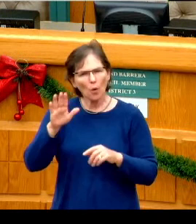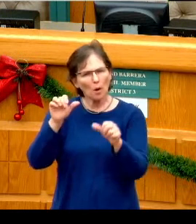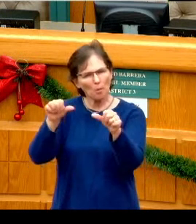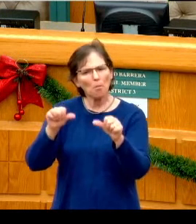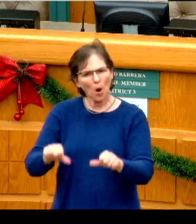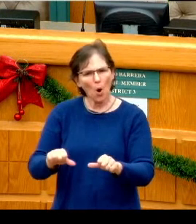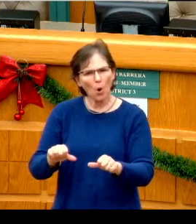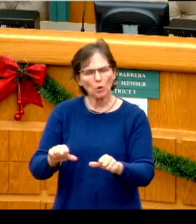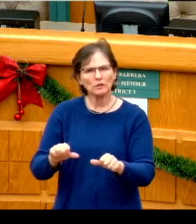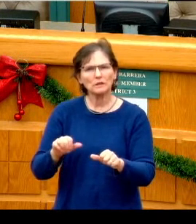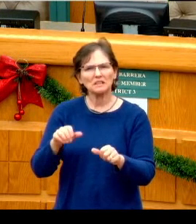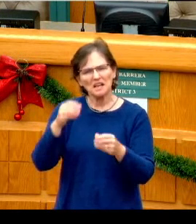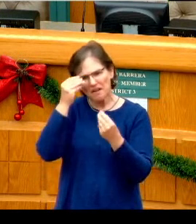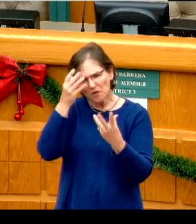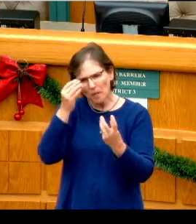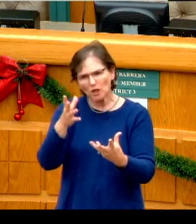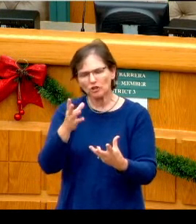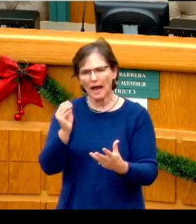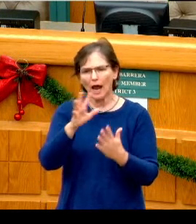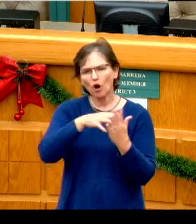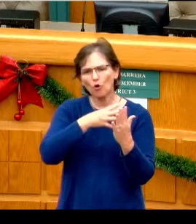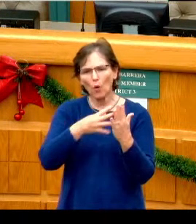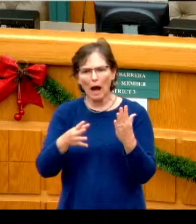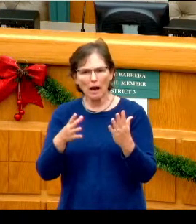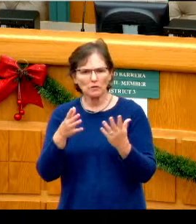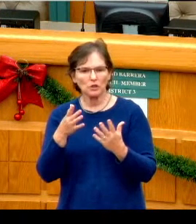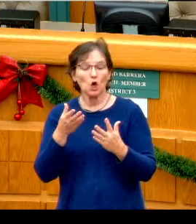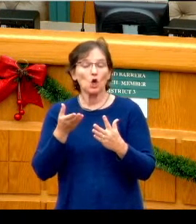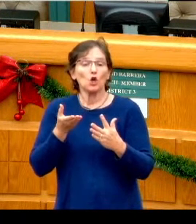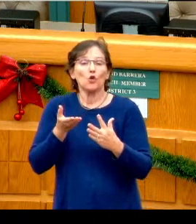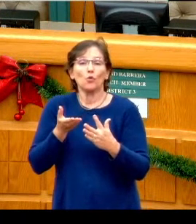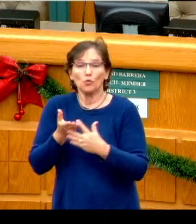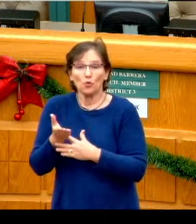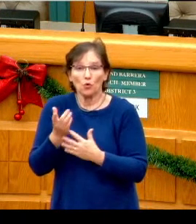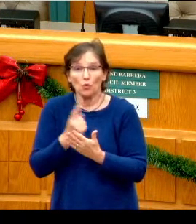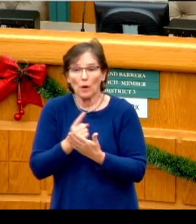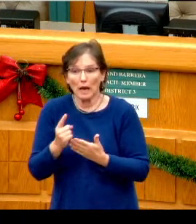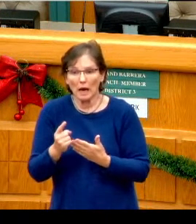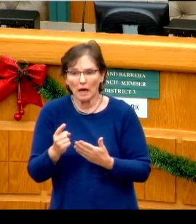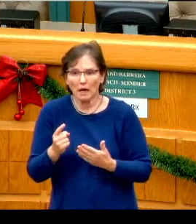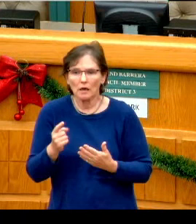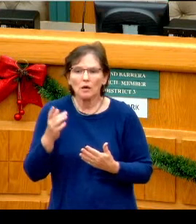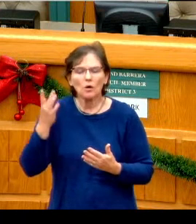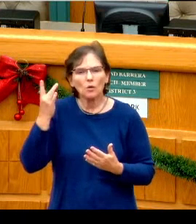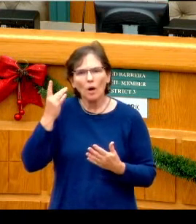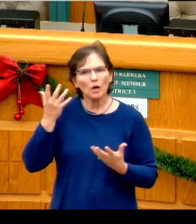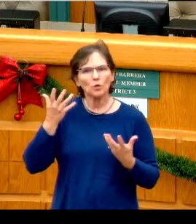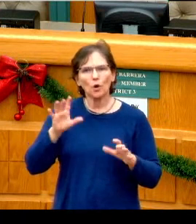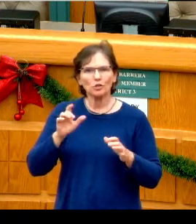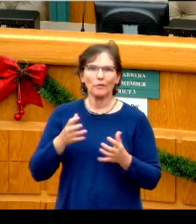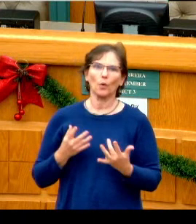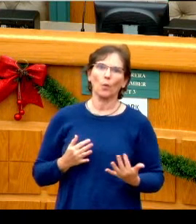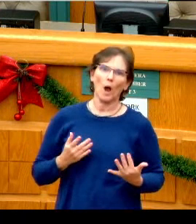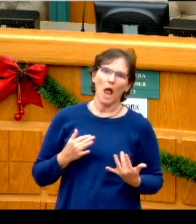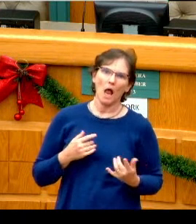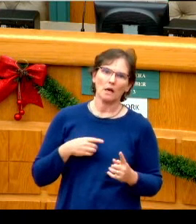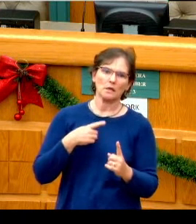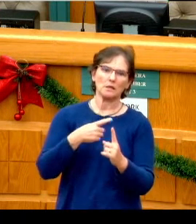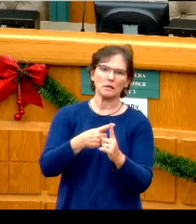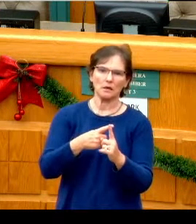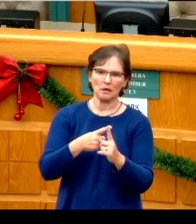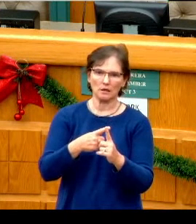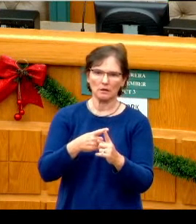the week. So you don't have to wait a week or sit through a half an hour lecture on